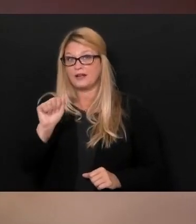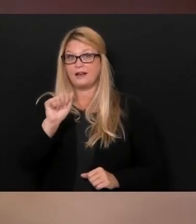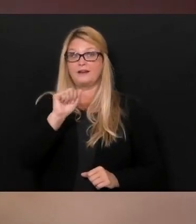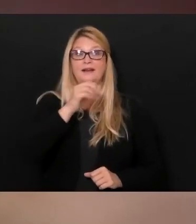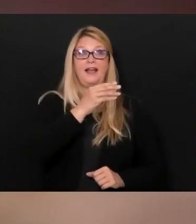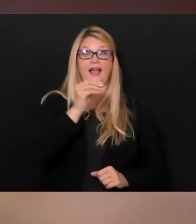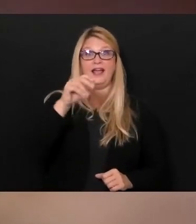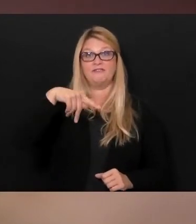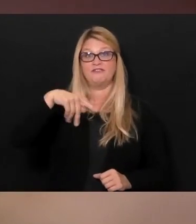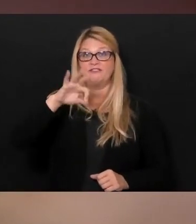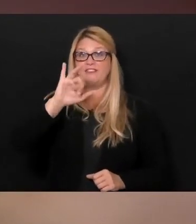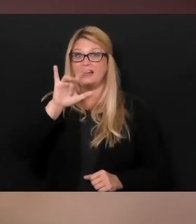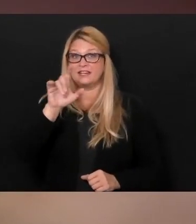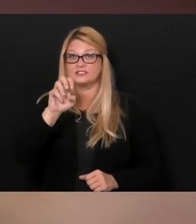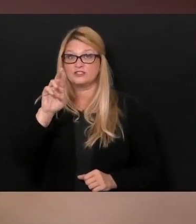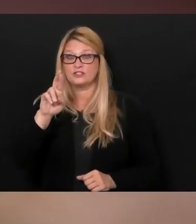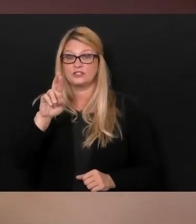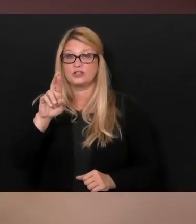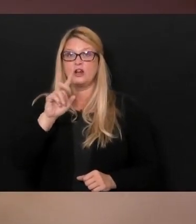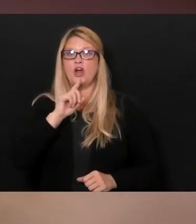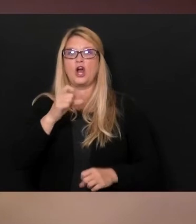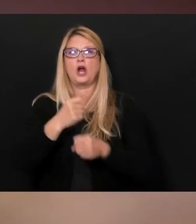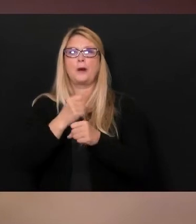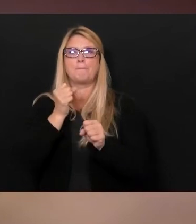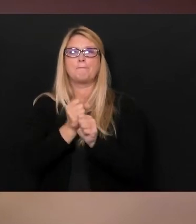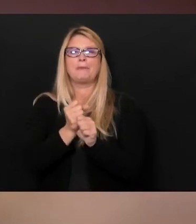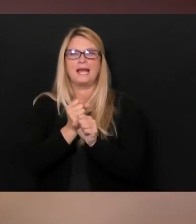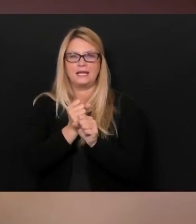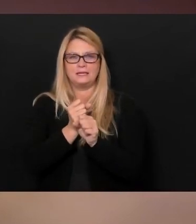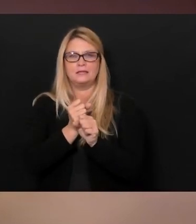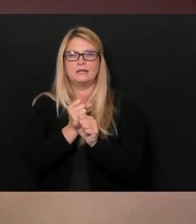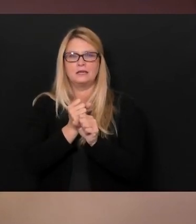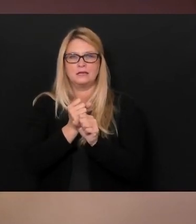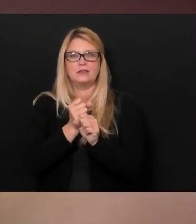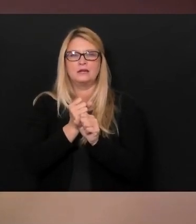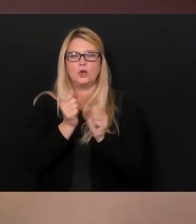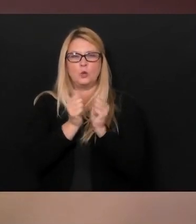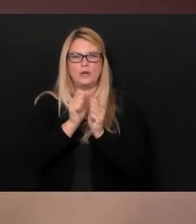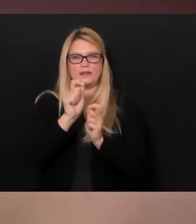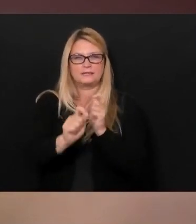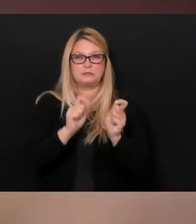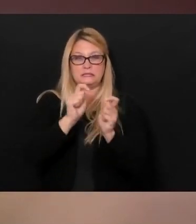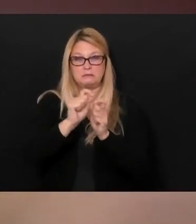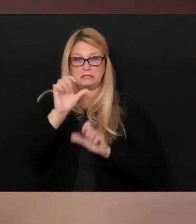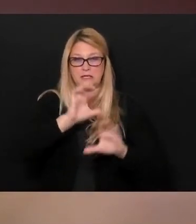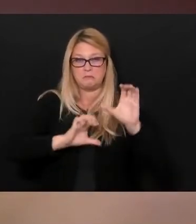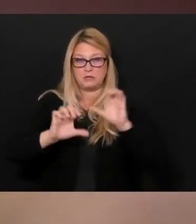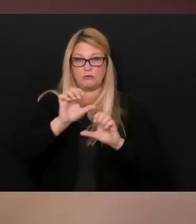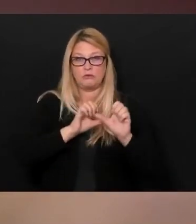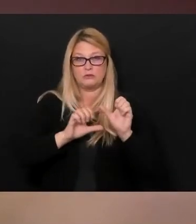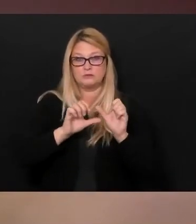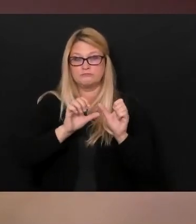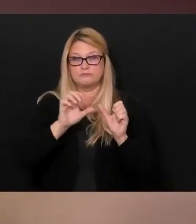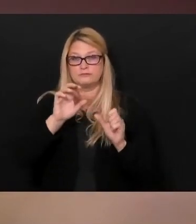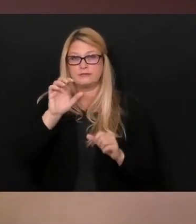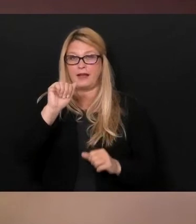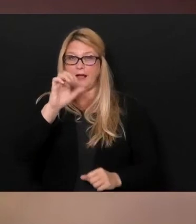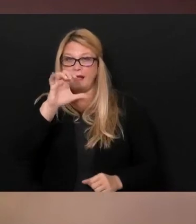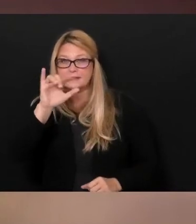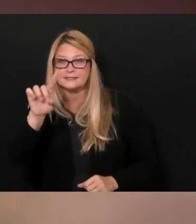vaccine are made with a recombinant sequence of nucleic acids